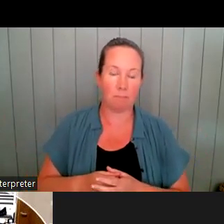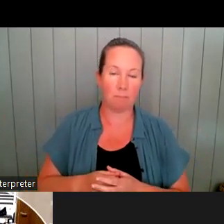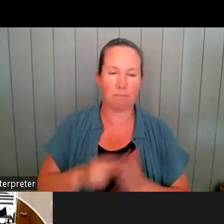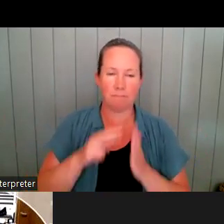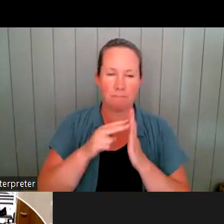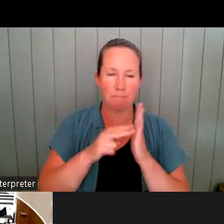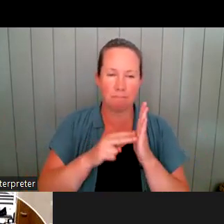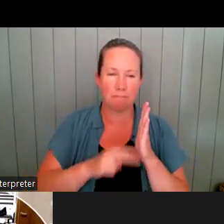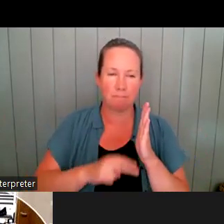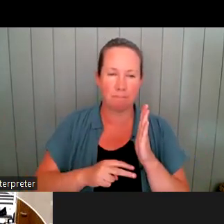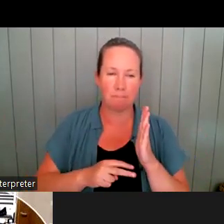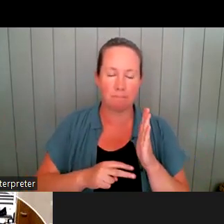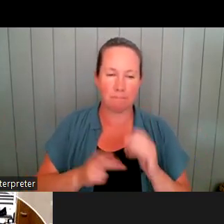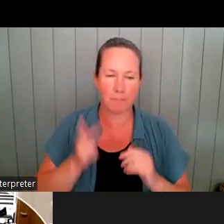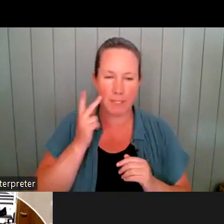So let's see.